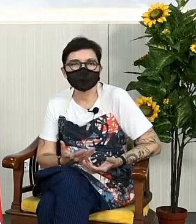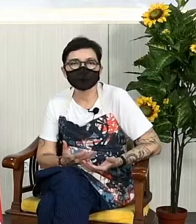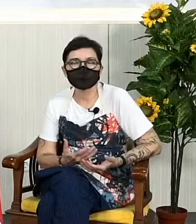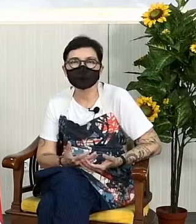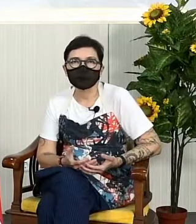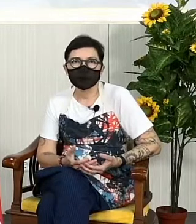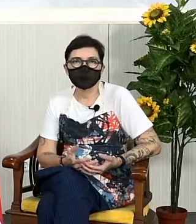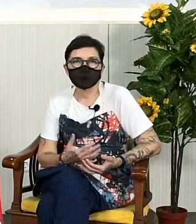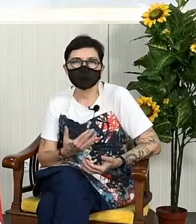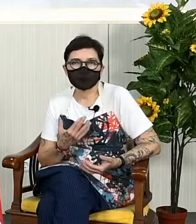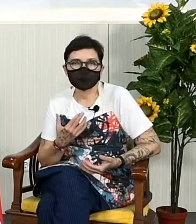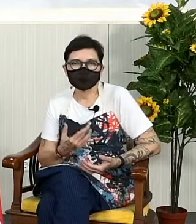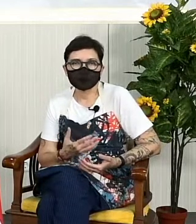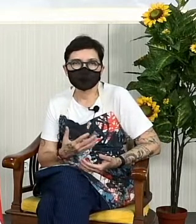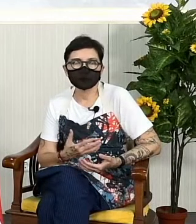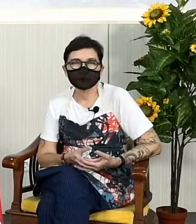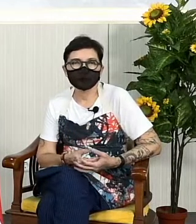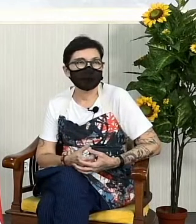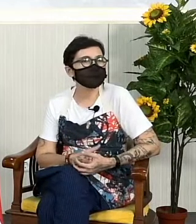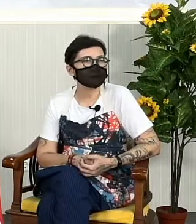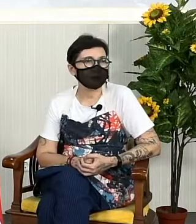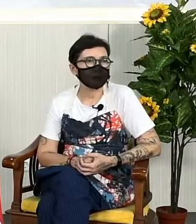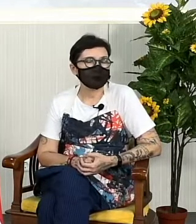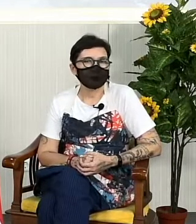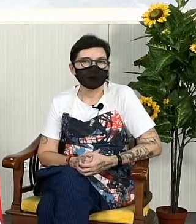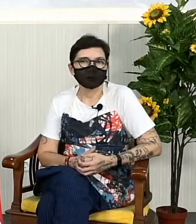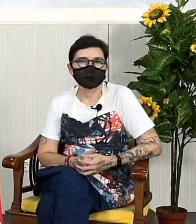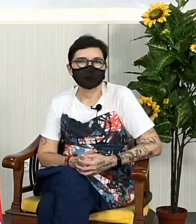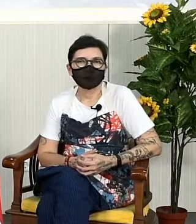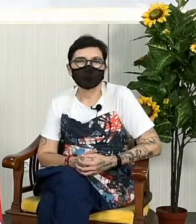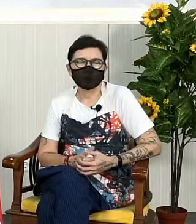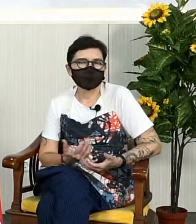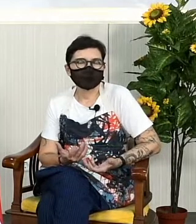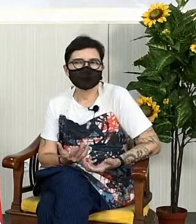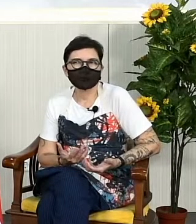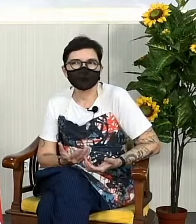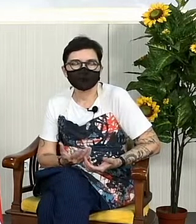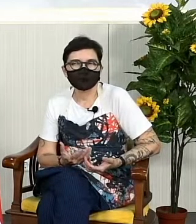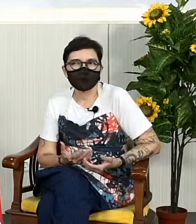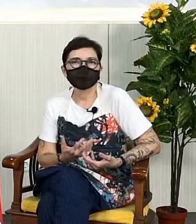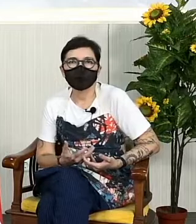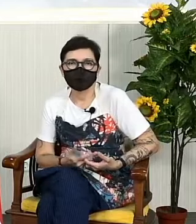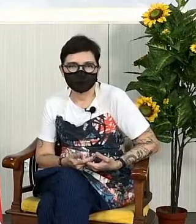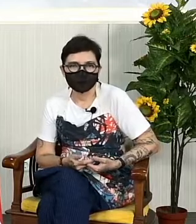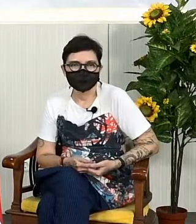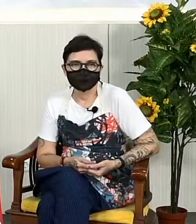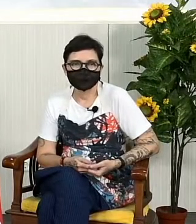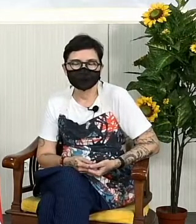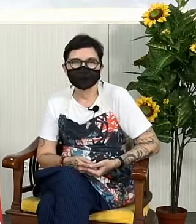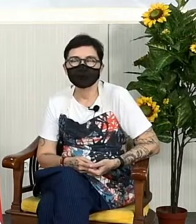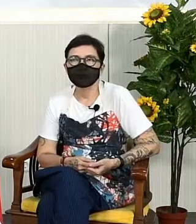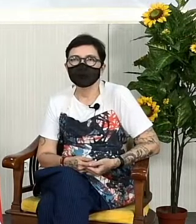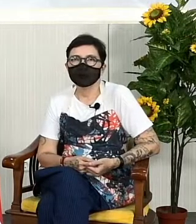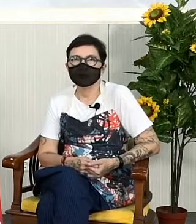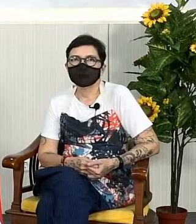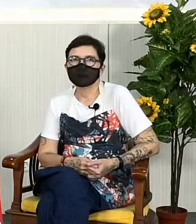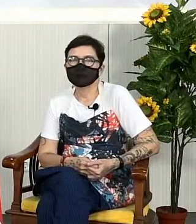yourself question, where does this food come from, or where does it made of,